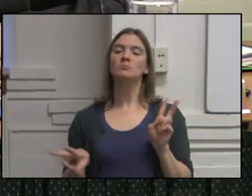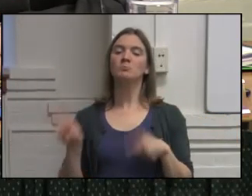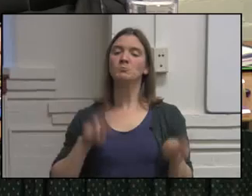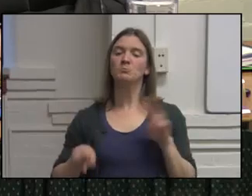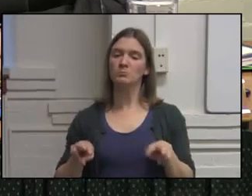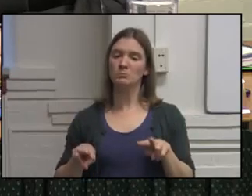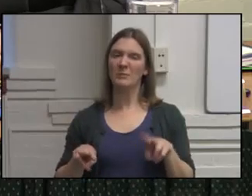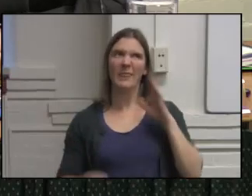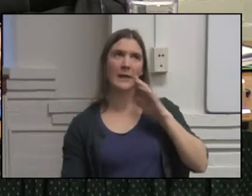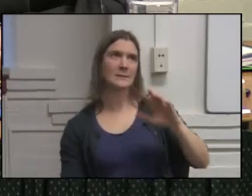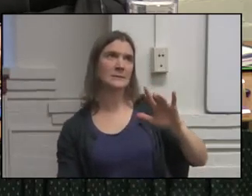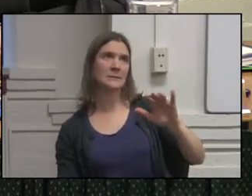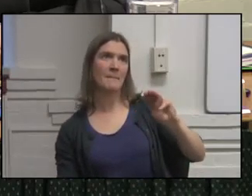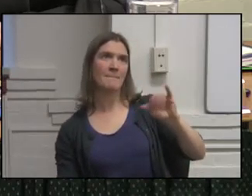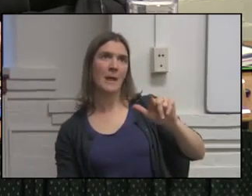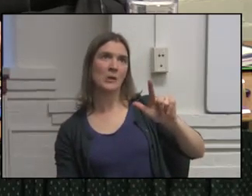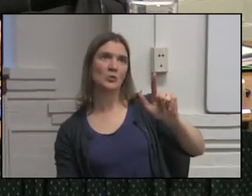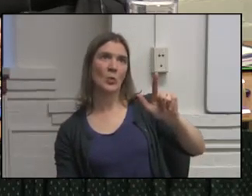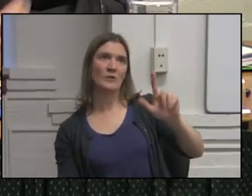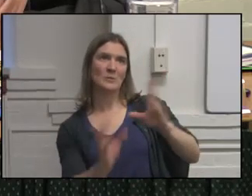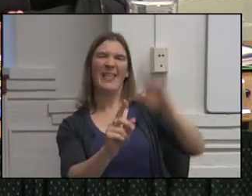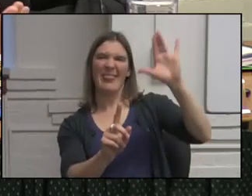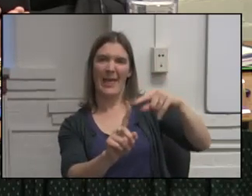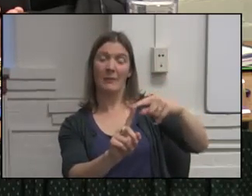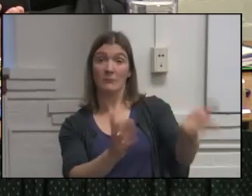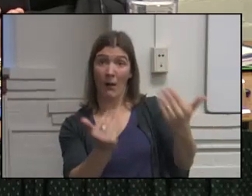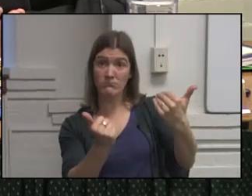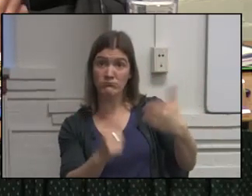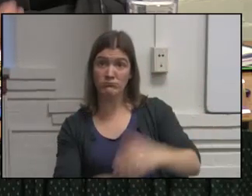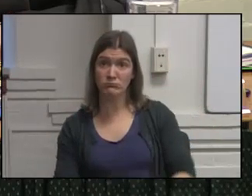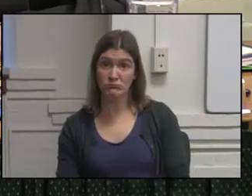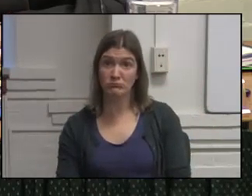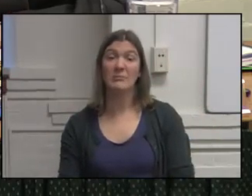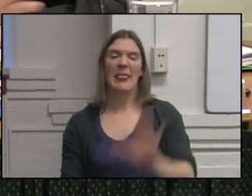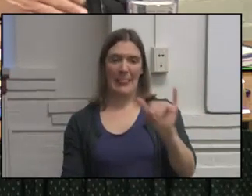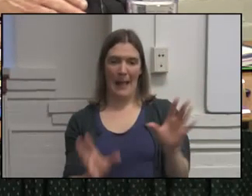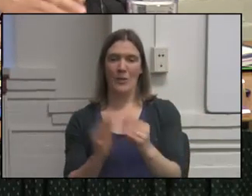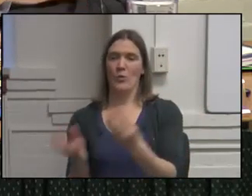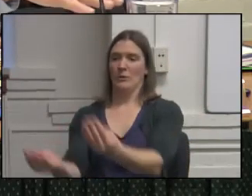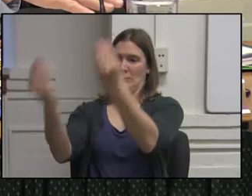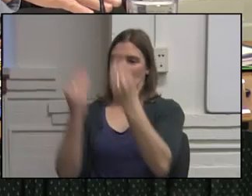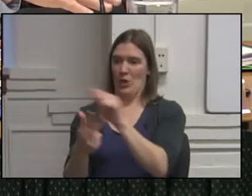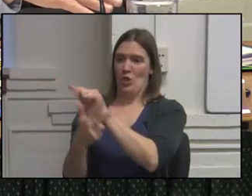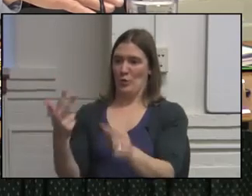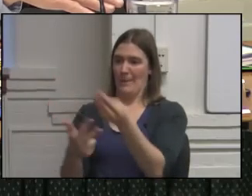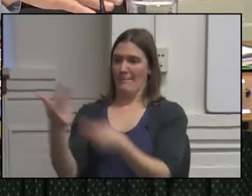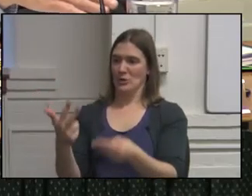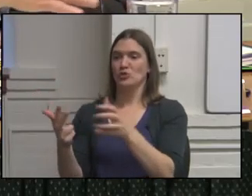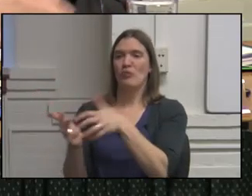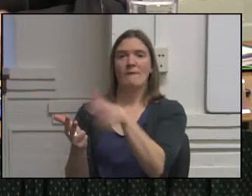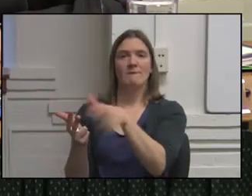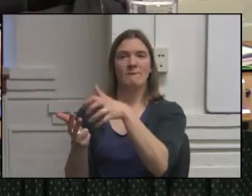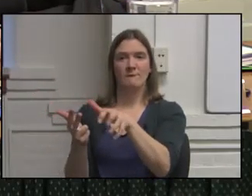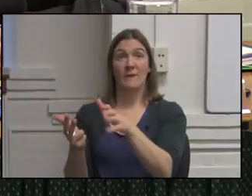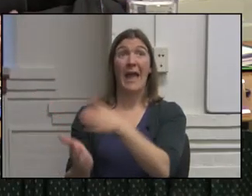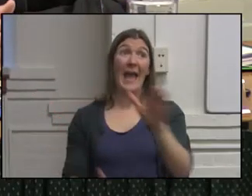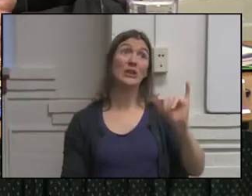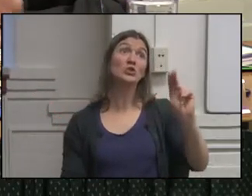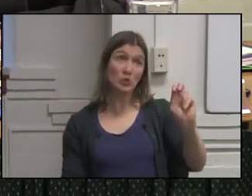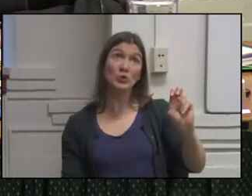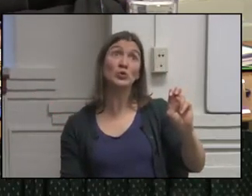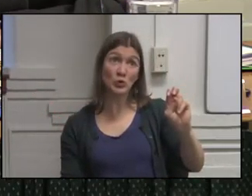at the second May meeting, which is May 21st. We expect that at that meeting and at least the next one after that, the first meeting in June,